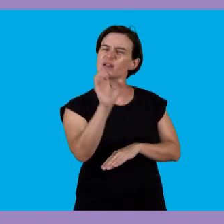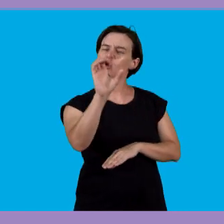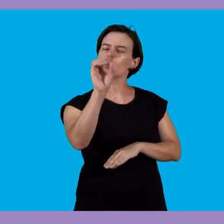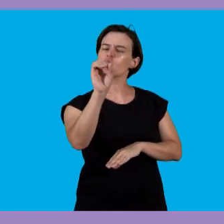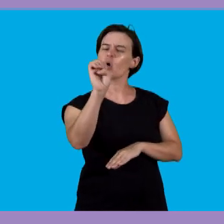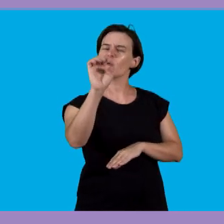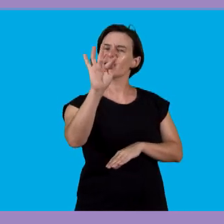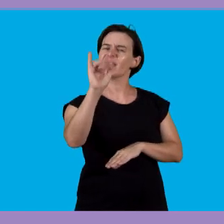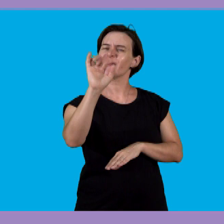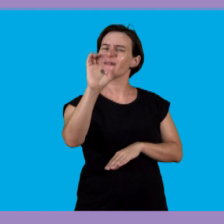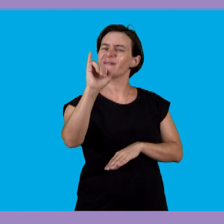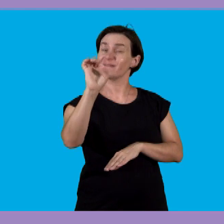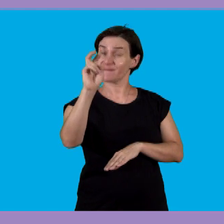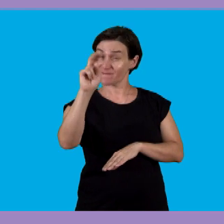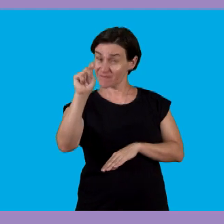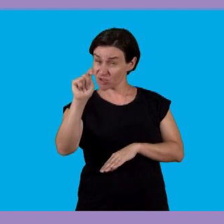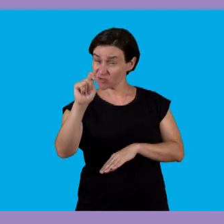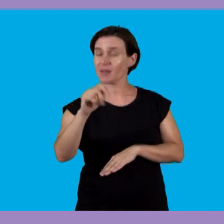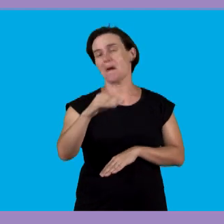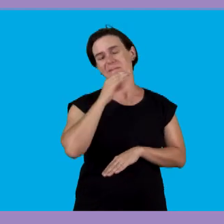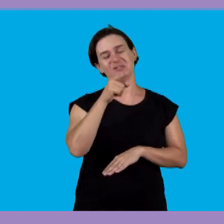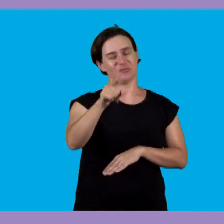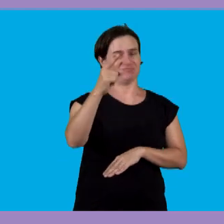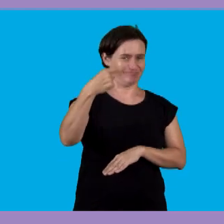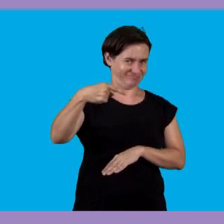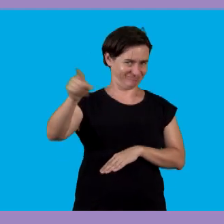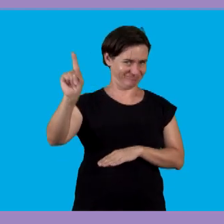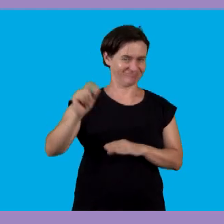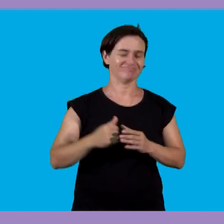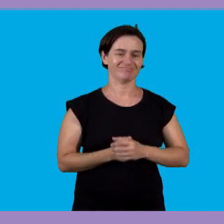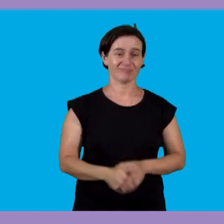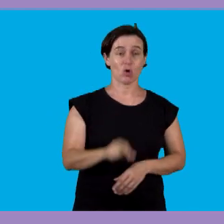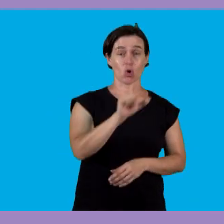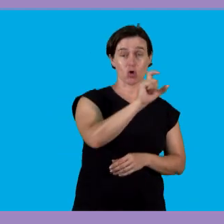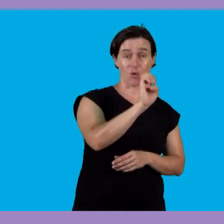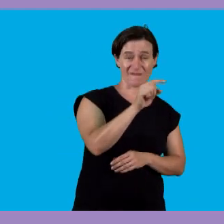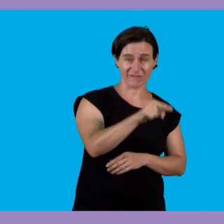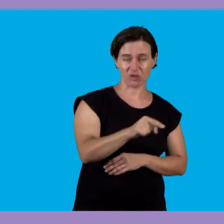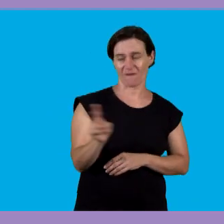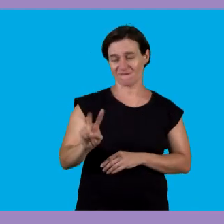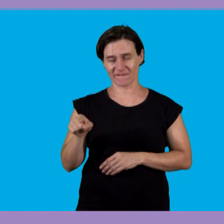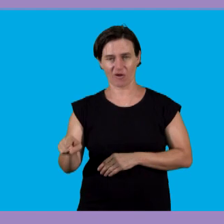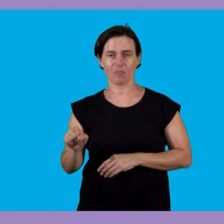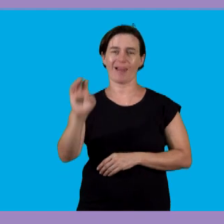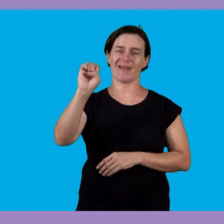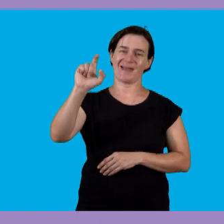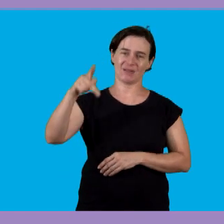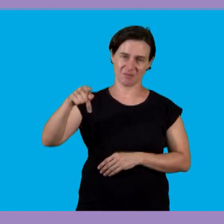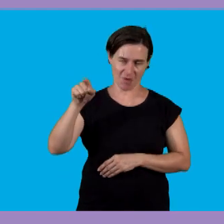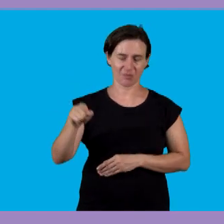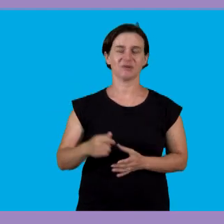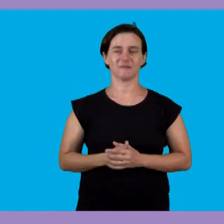of a coefficient? Then yes, you are correct. So we have our coefficient, our variable, and of course